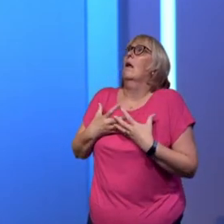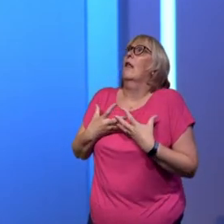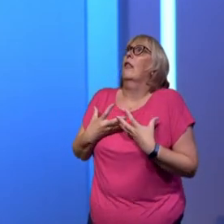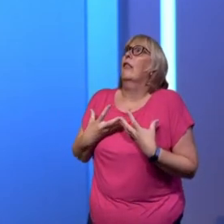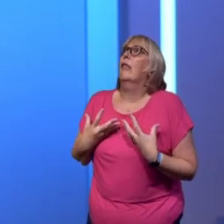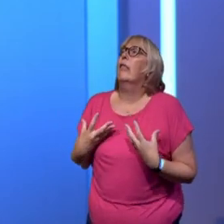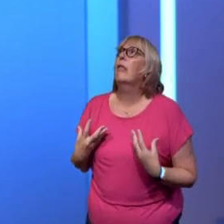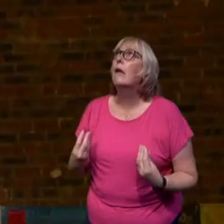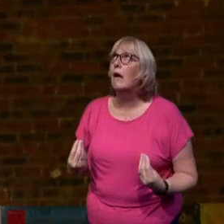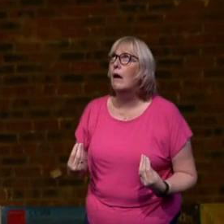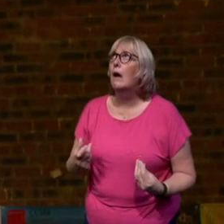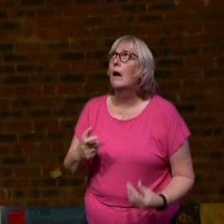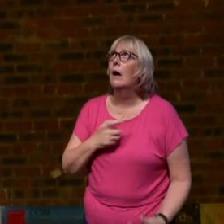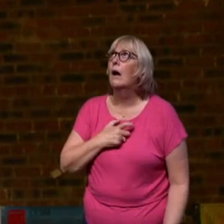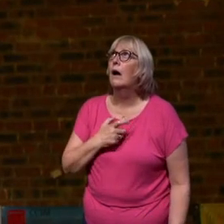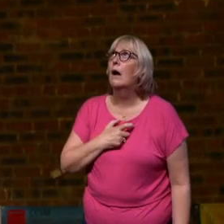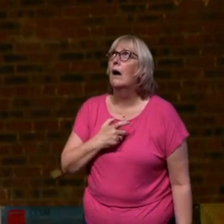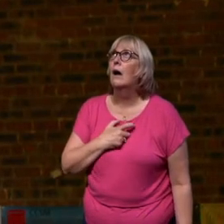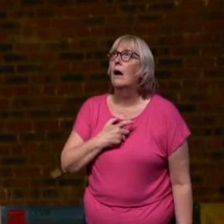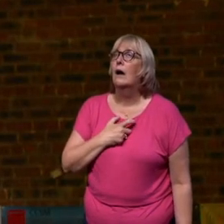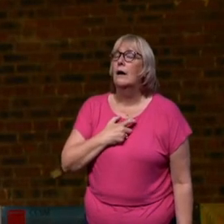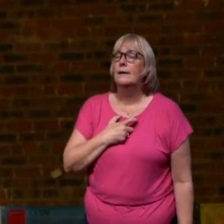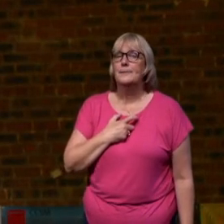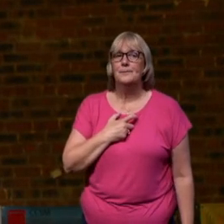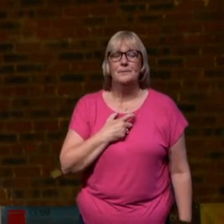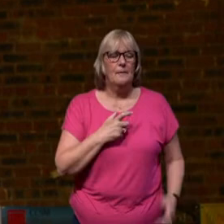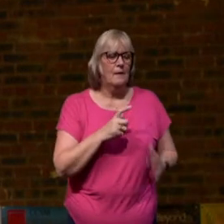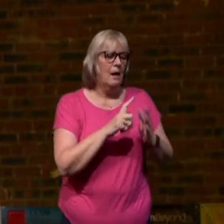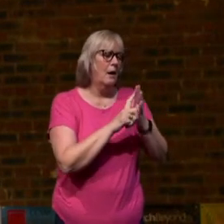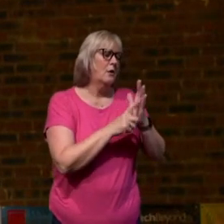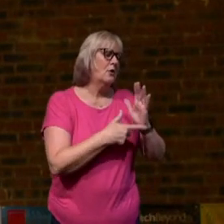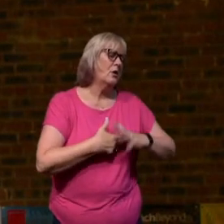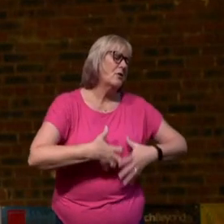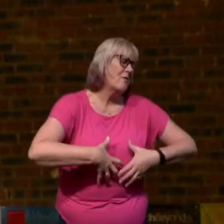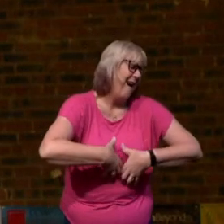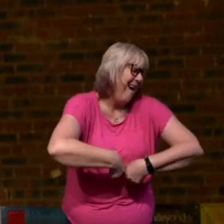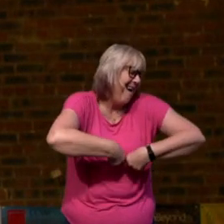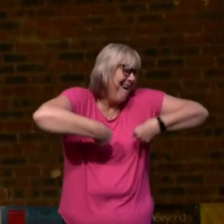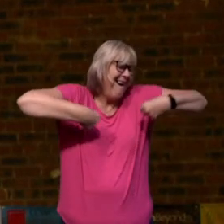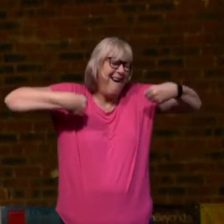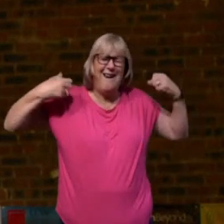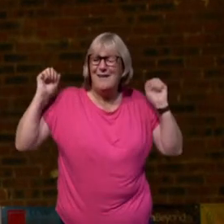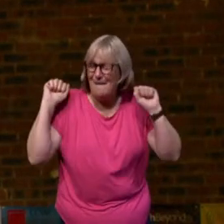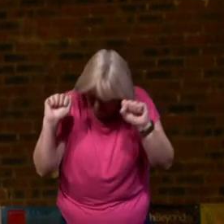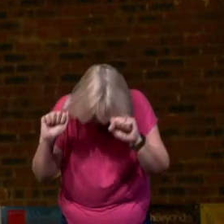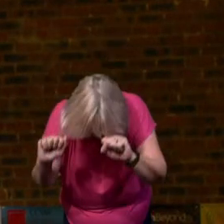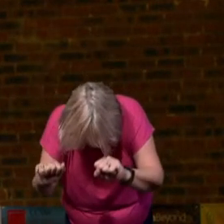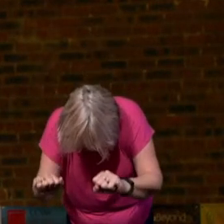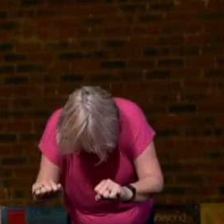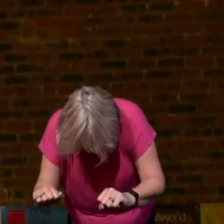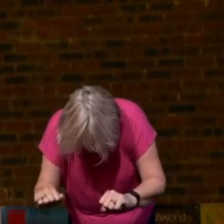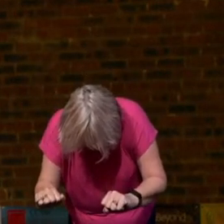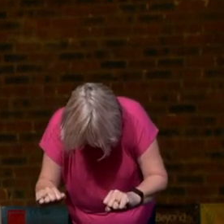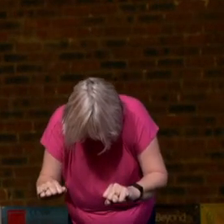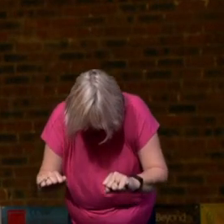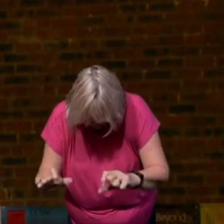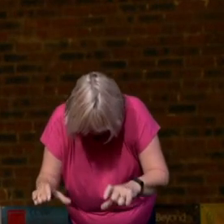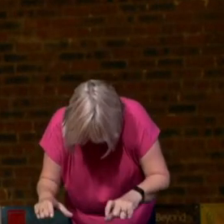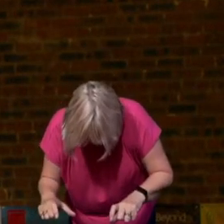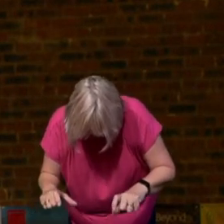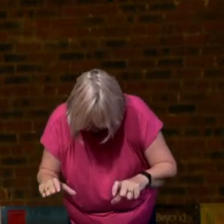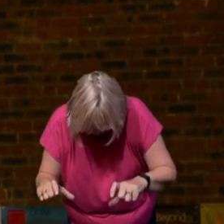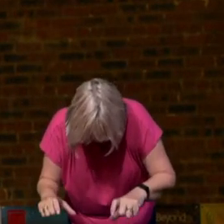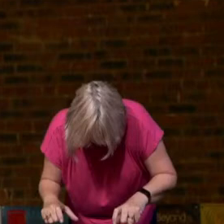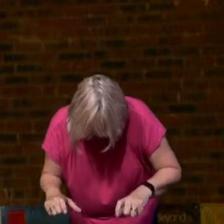water. Then Joshua tore his clothes and fell down on the ground before the ark of the Lord, remaining there till